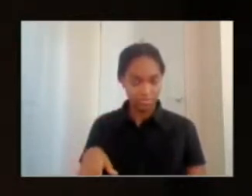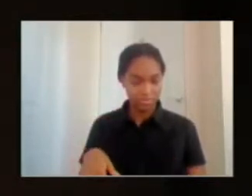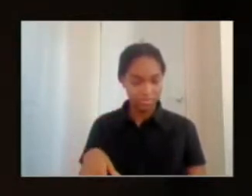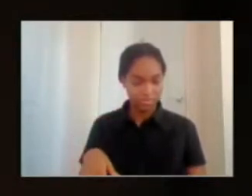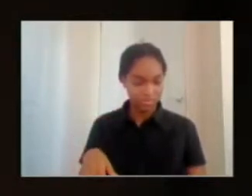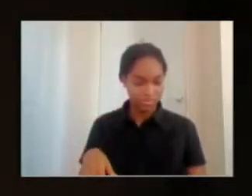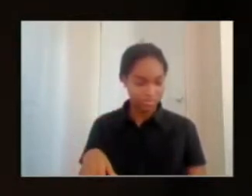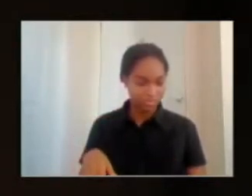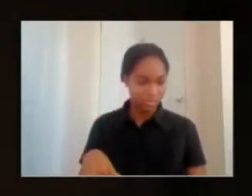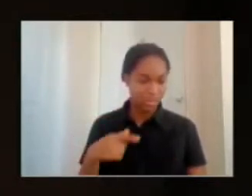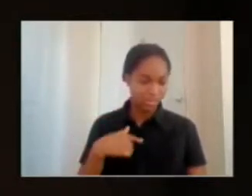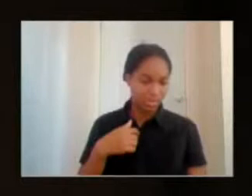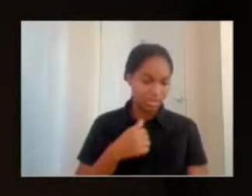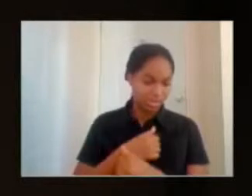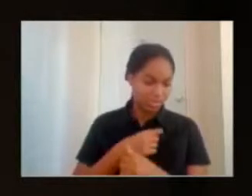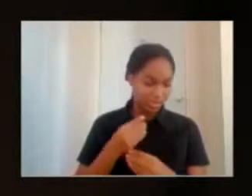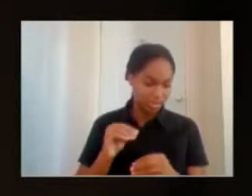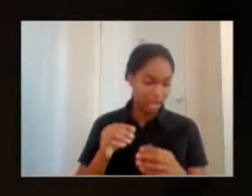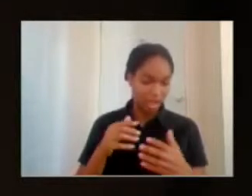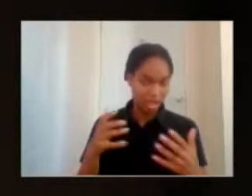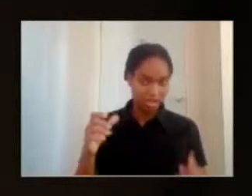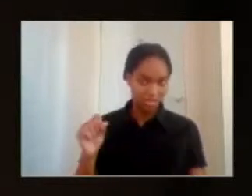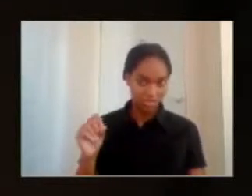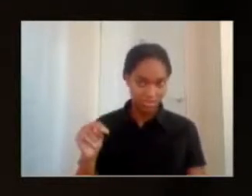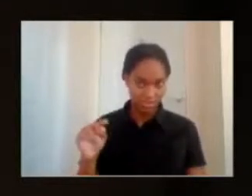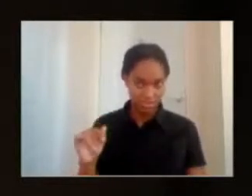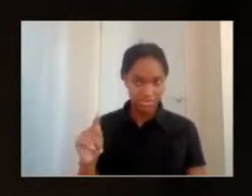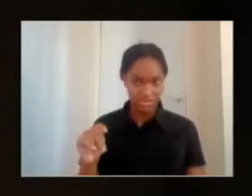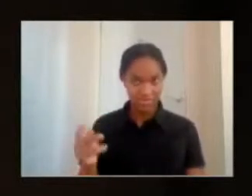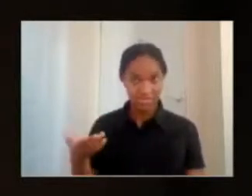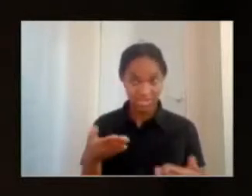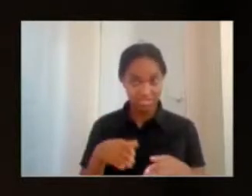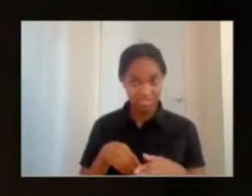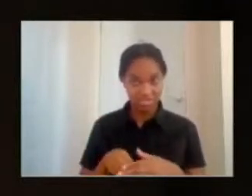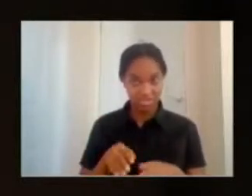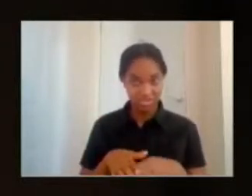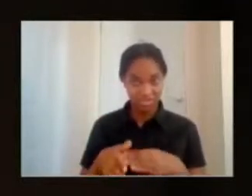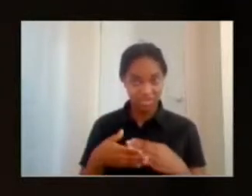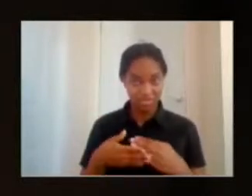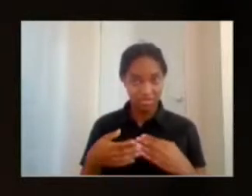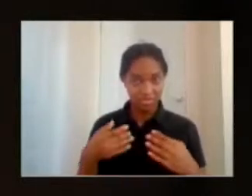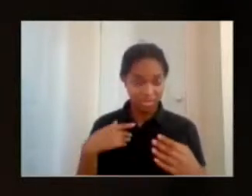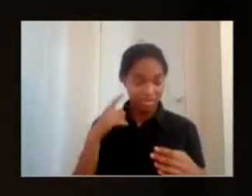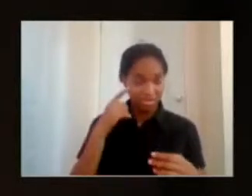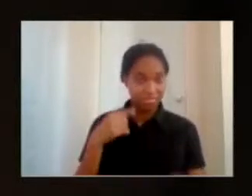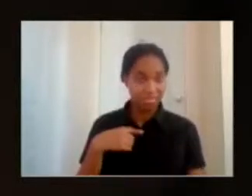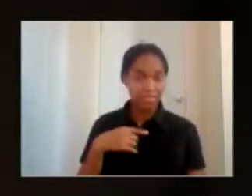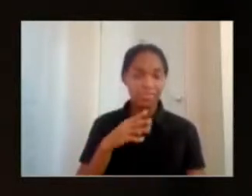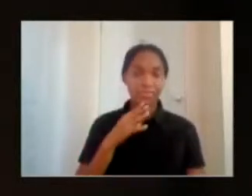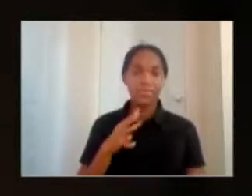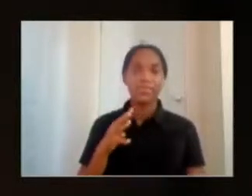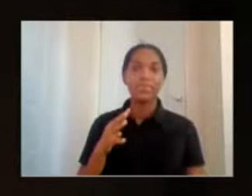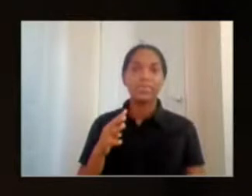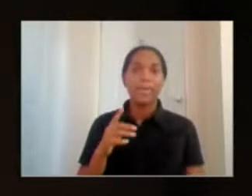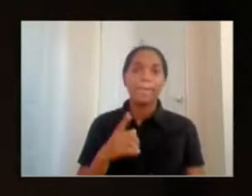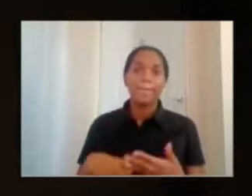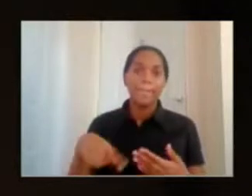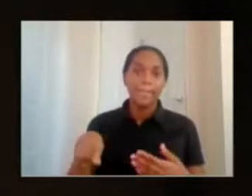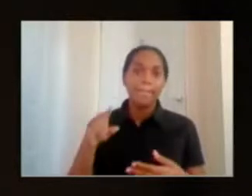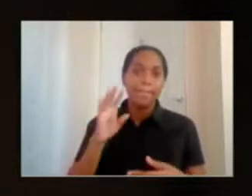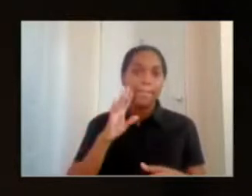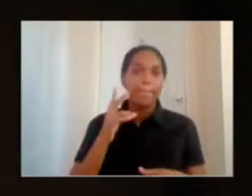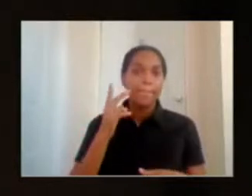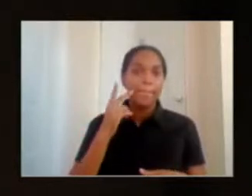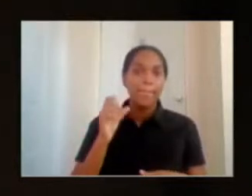while I'd love to sell lots of Sony TVs in Jamaica, I think that practically speaking, what you're more likely to see is